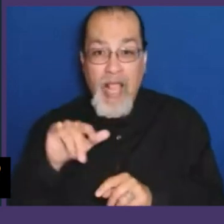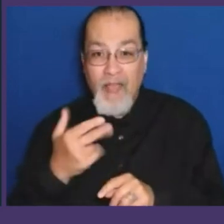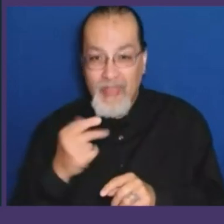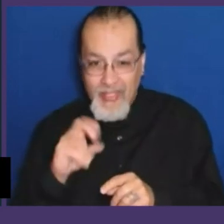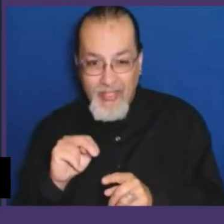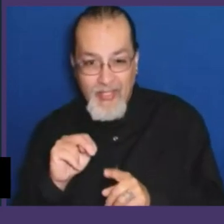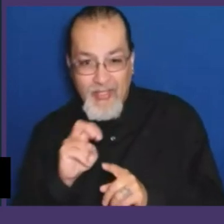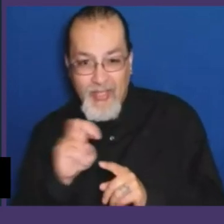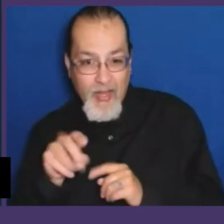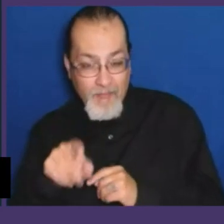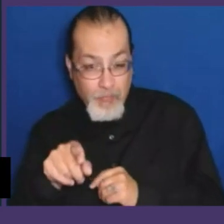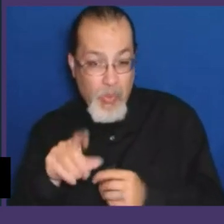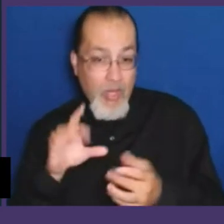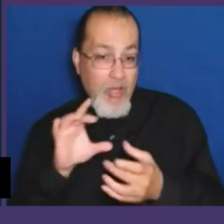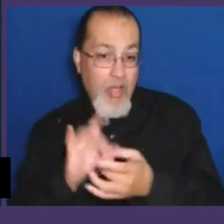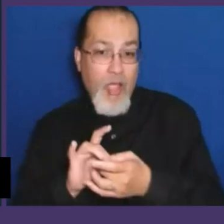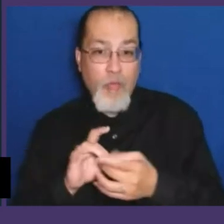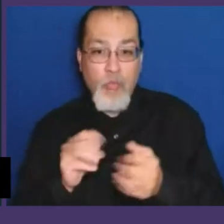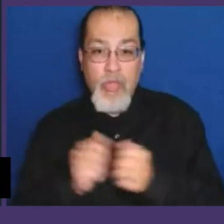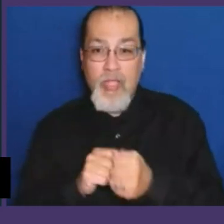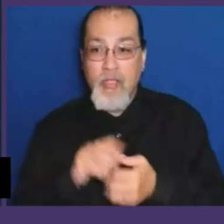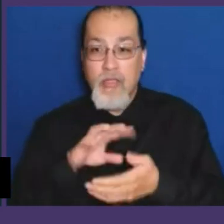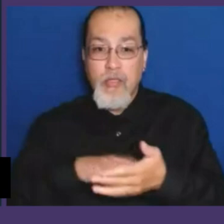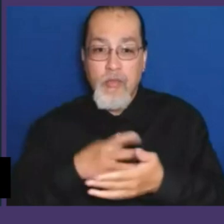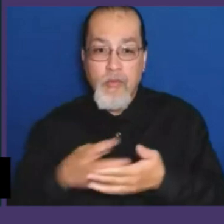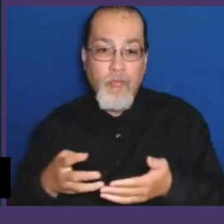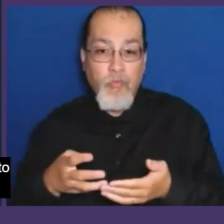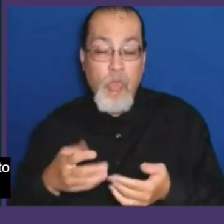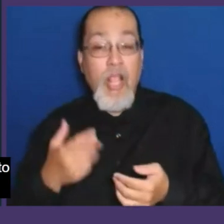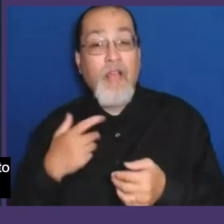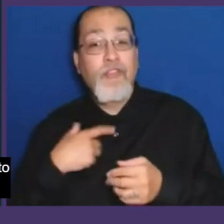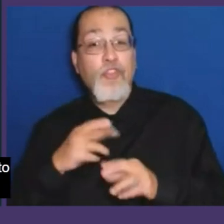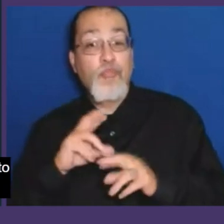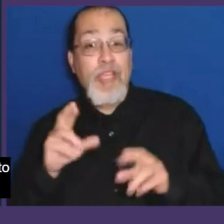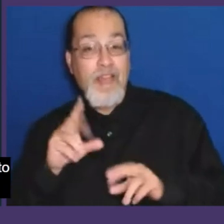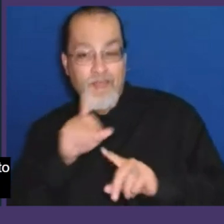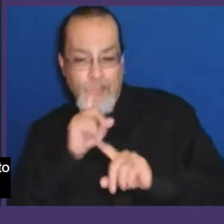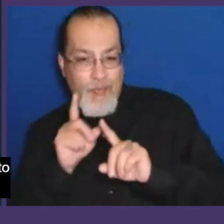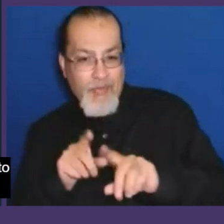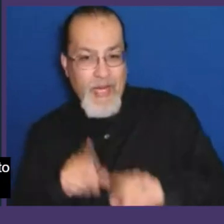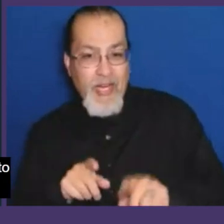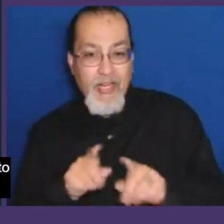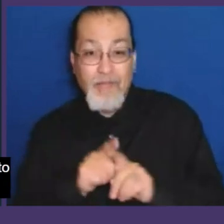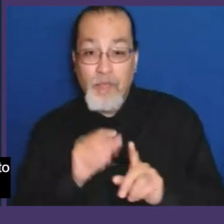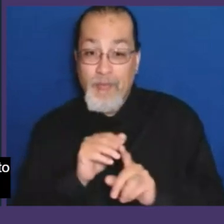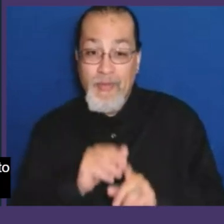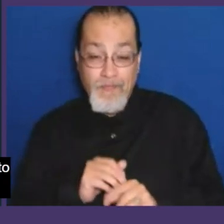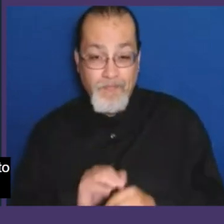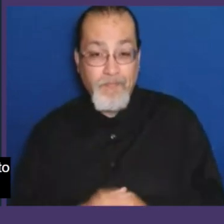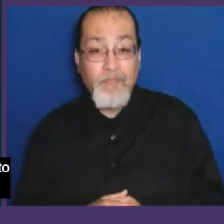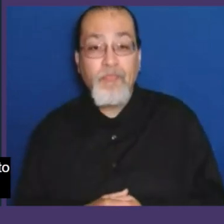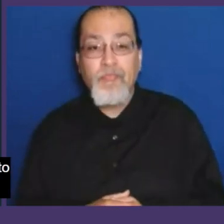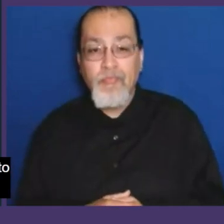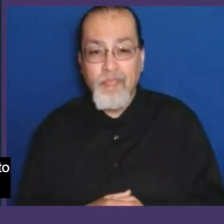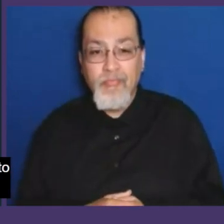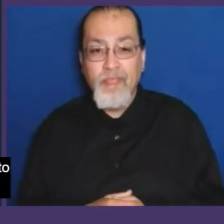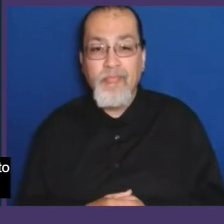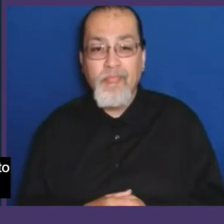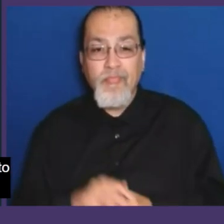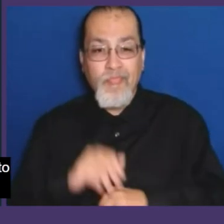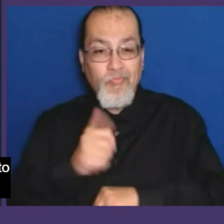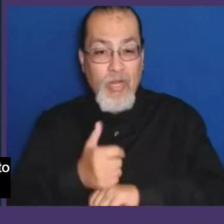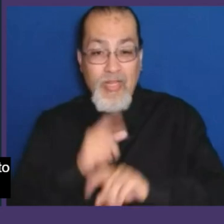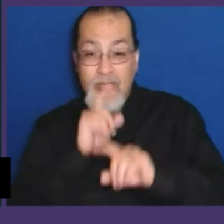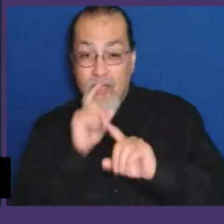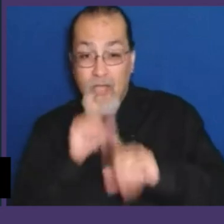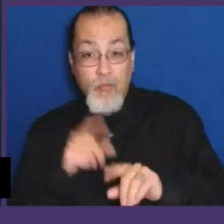structure the answer to a prompt as a sequence of thought, action, observation, thought, action, observation,